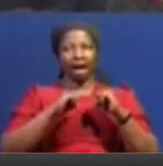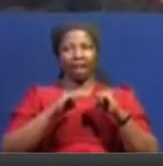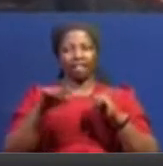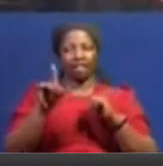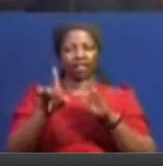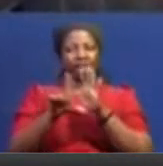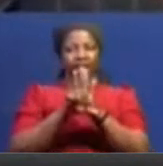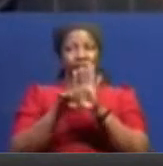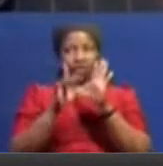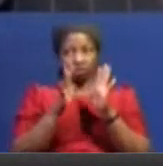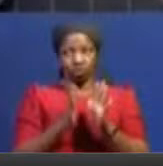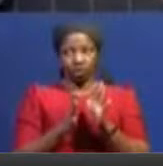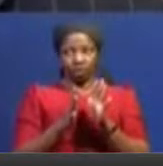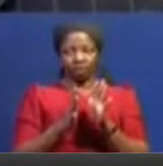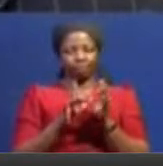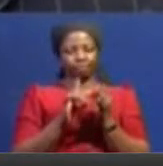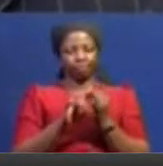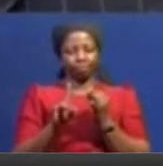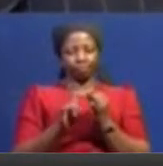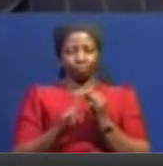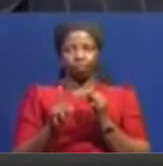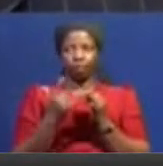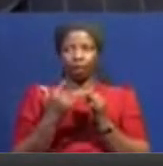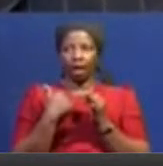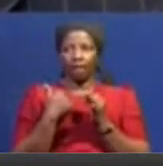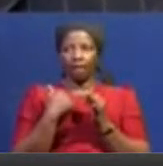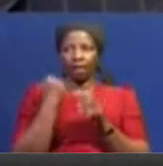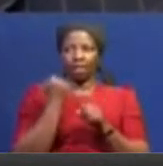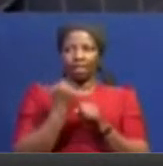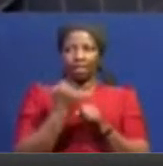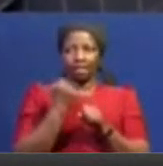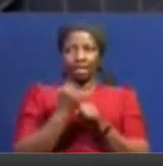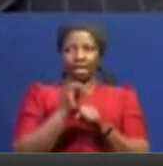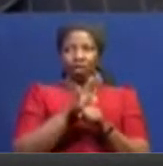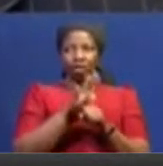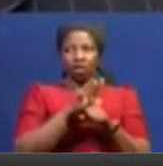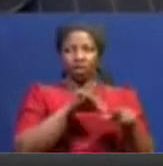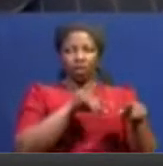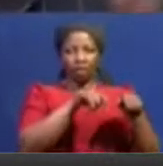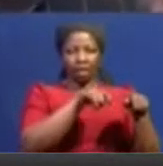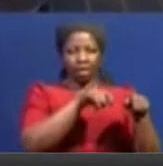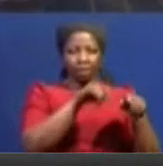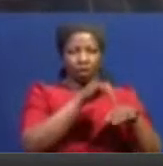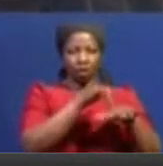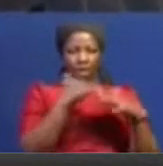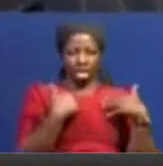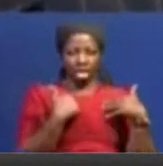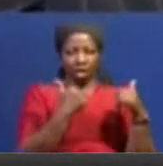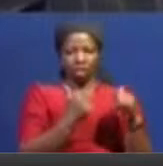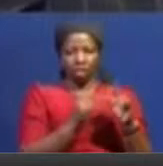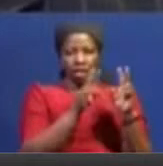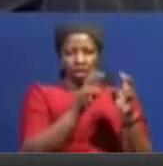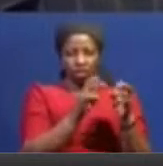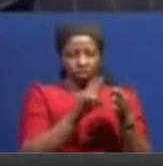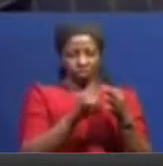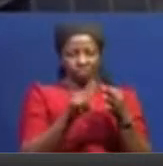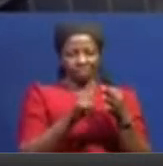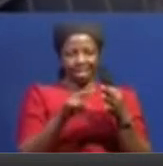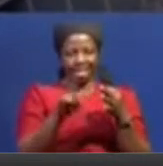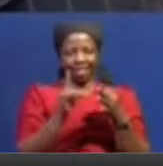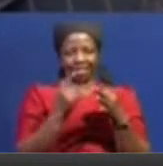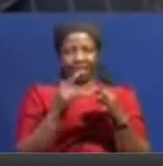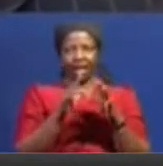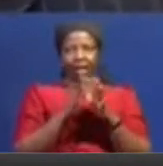lawyer, she's already done a lot of management on health issues, she's a